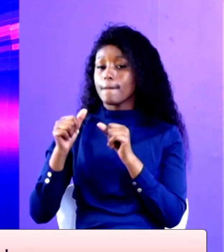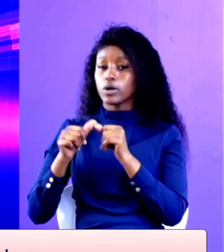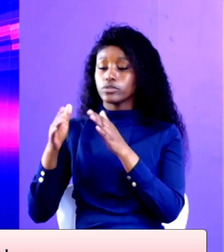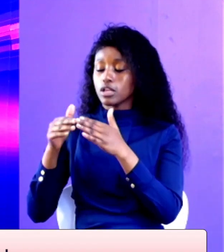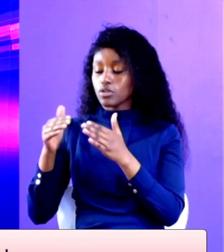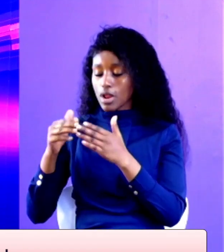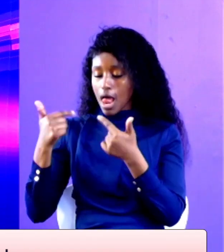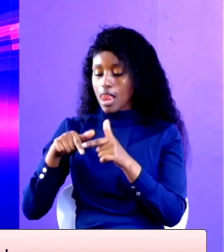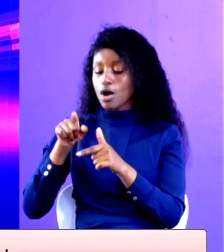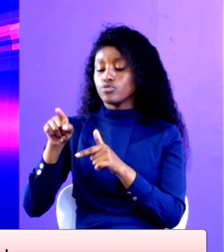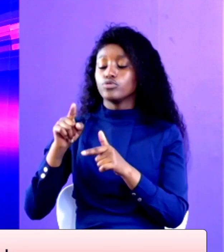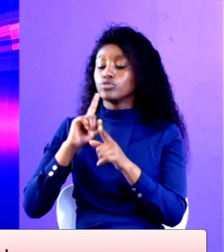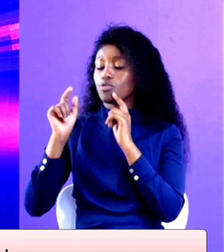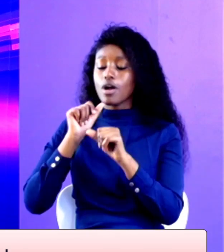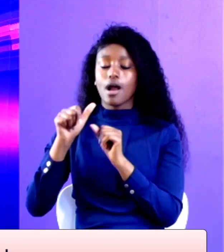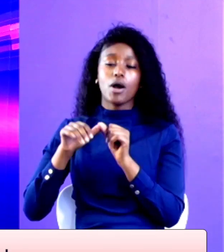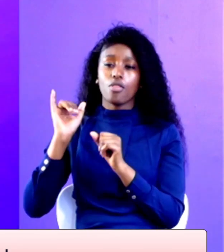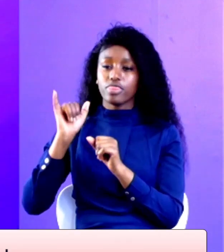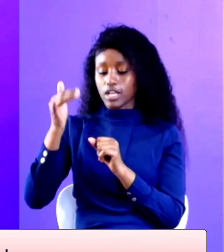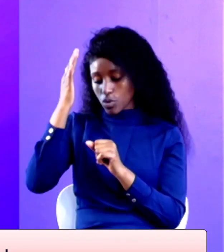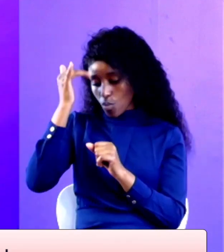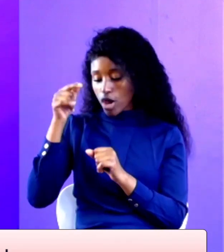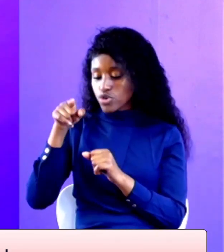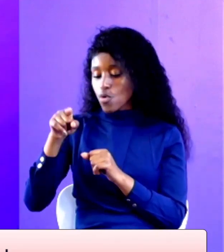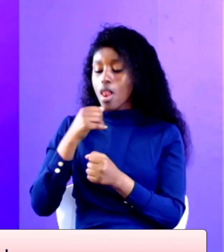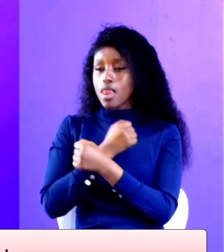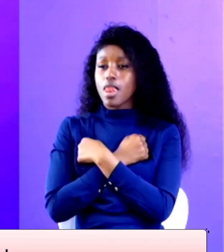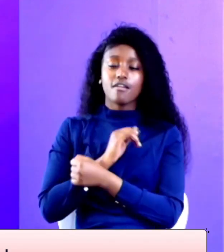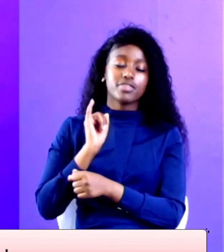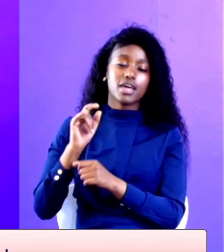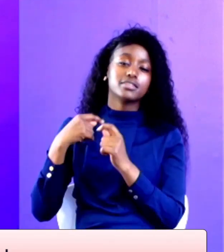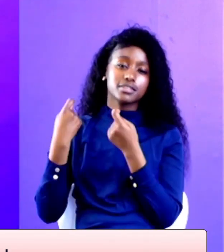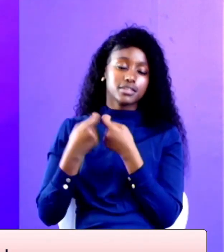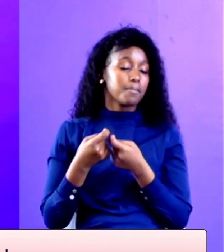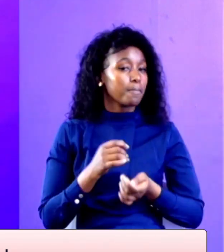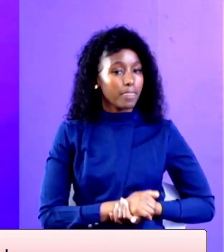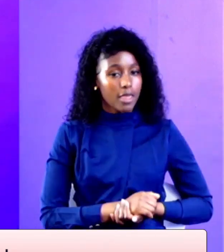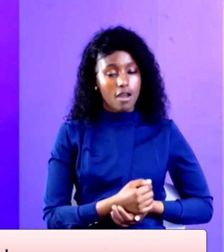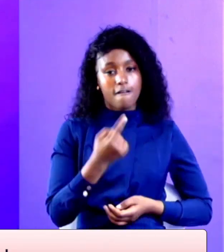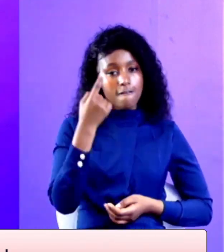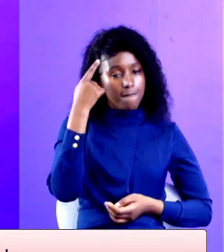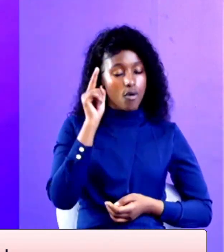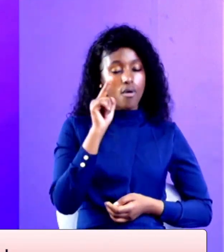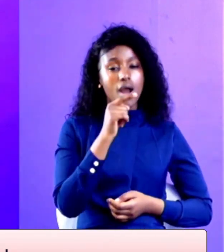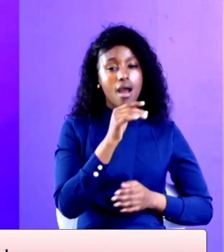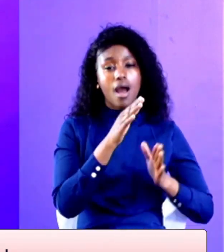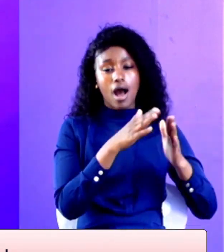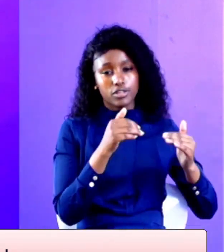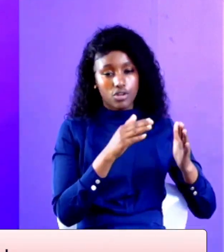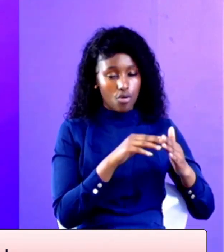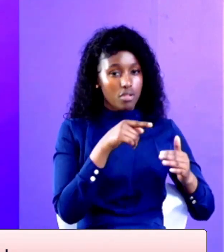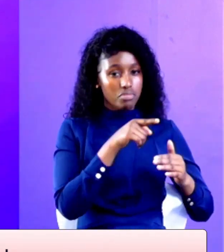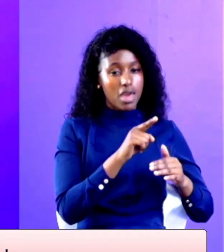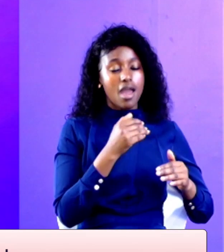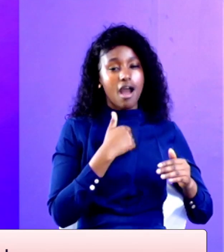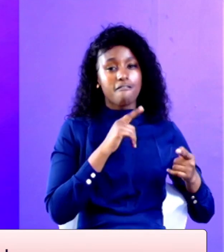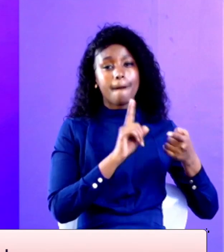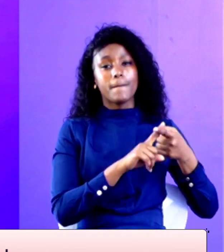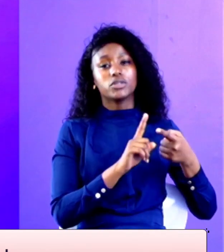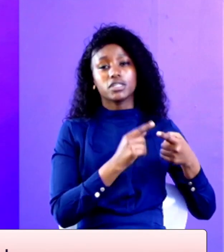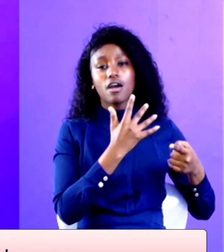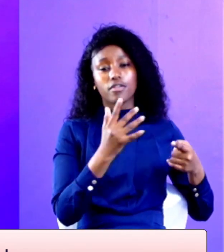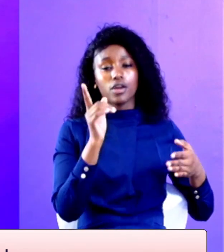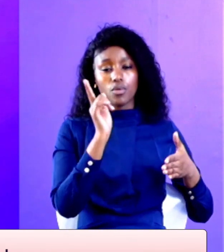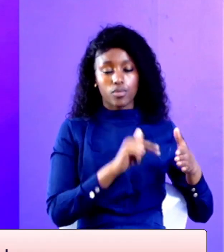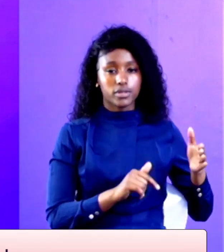on the CEO of the club. For Arsenal, the only positive thing I saw